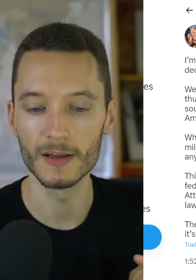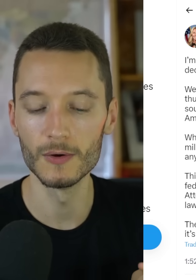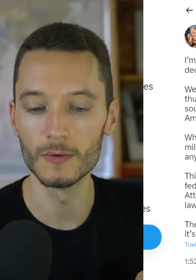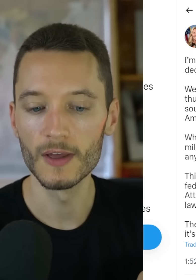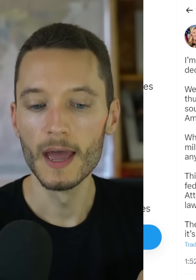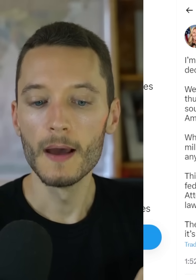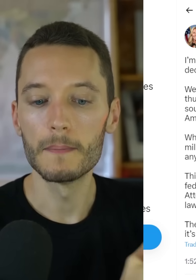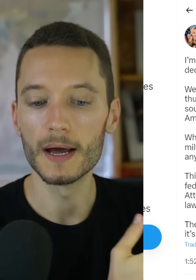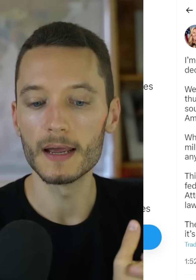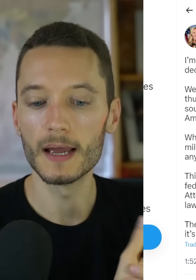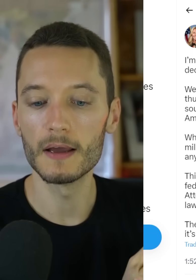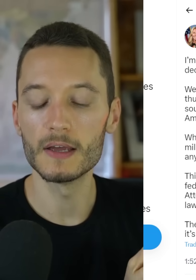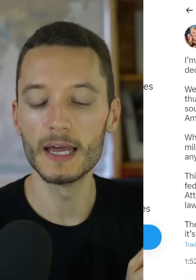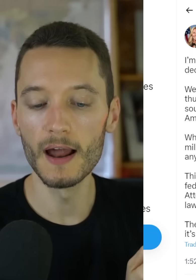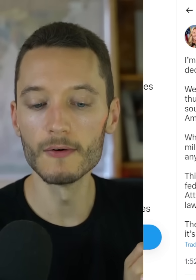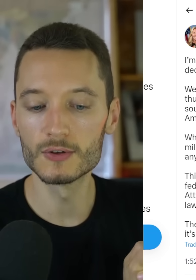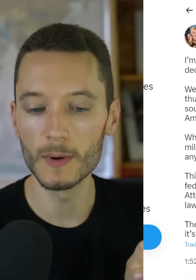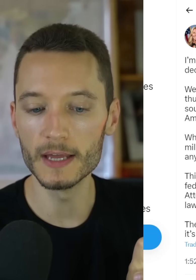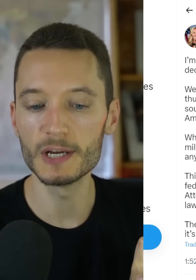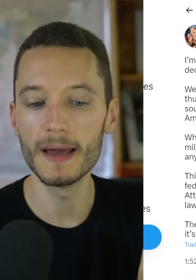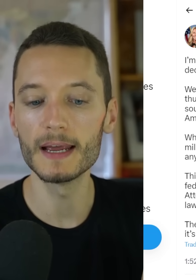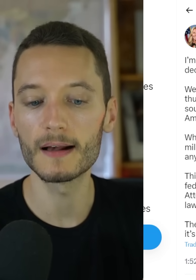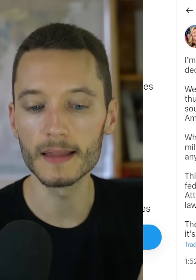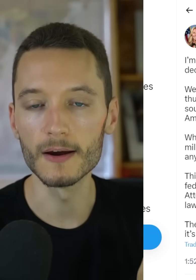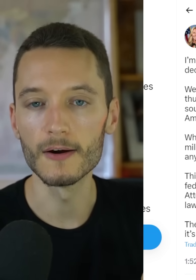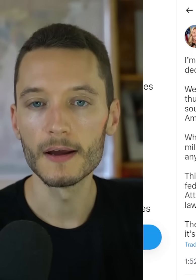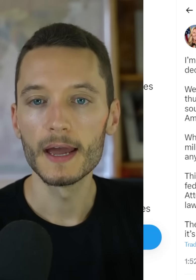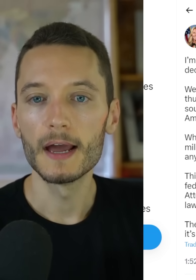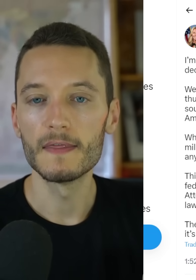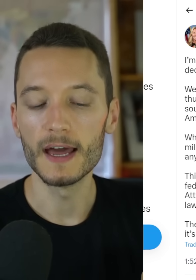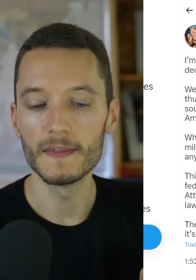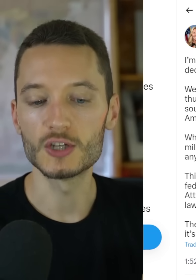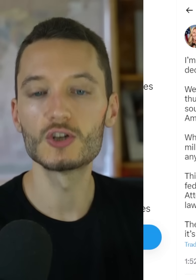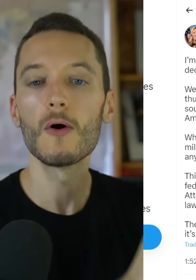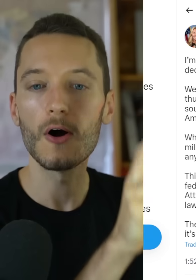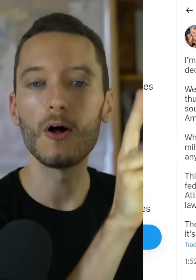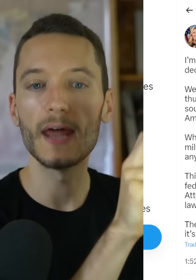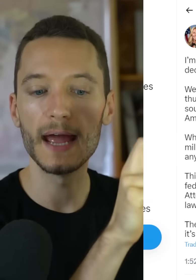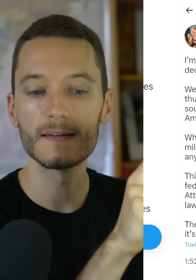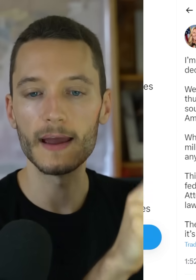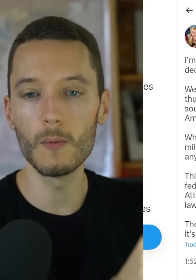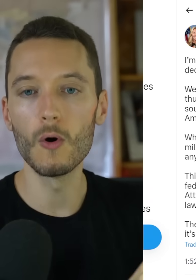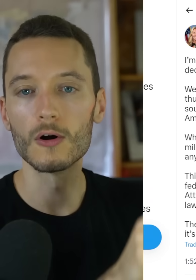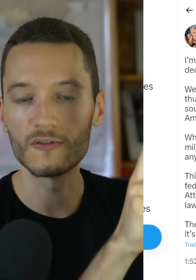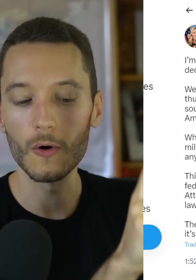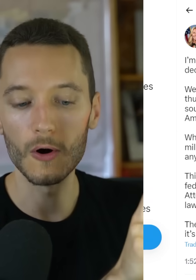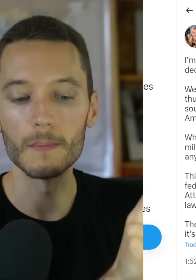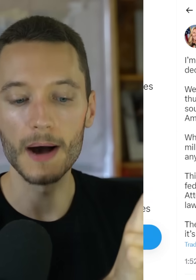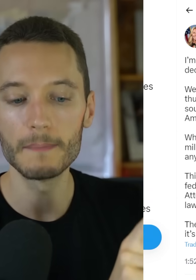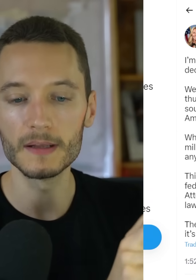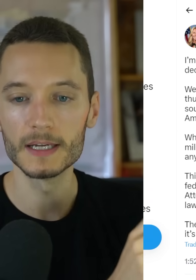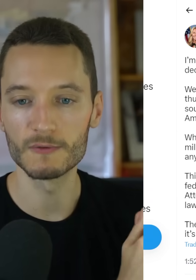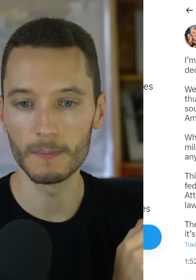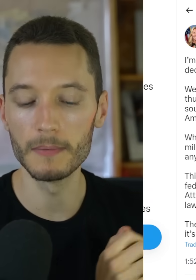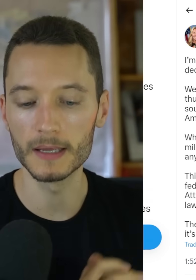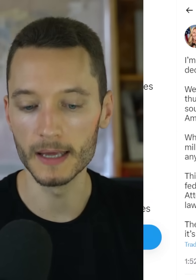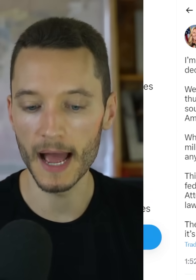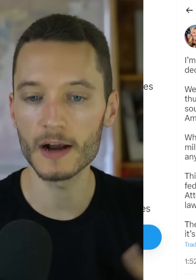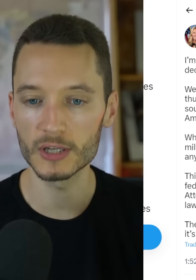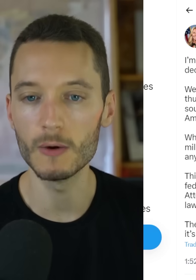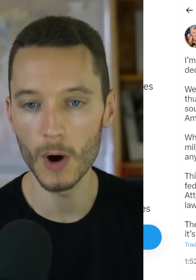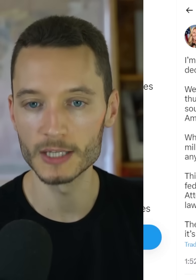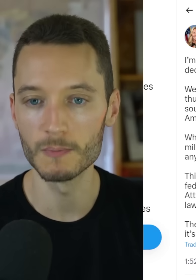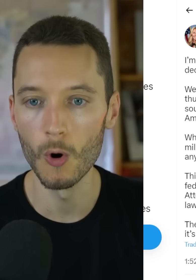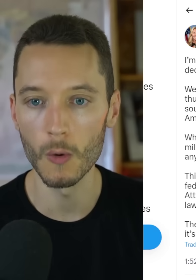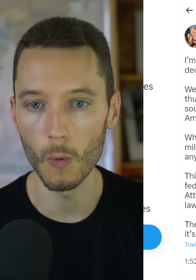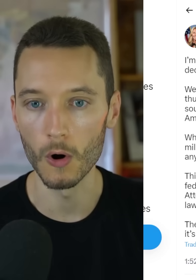ridiculous fake news. But in another tweet, she made it clear that this so-called anti-war, so-called populist Republican